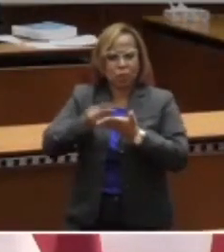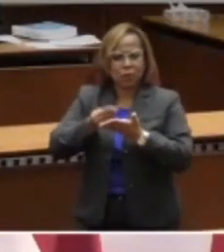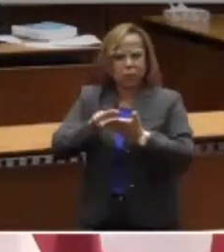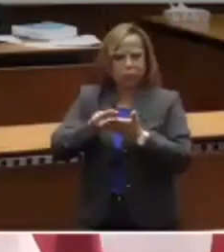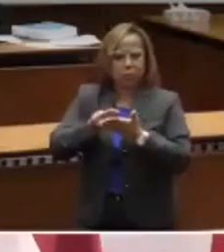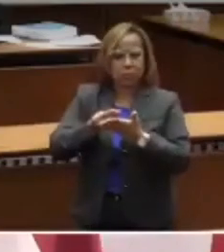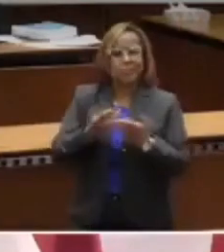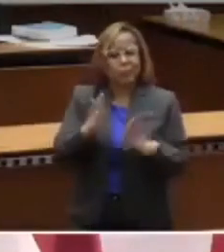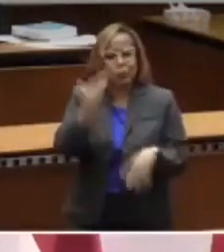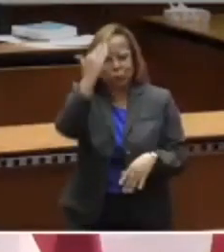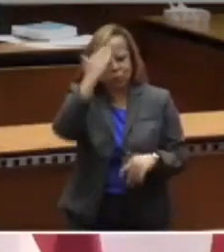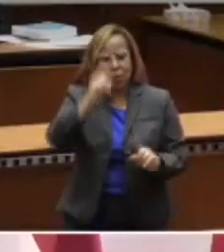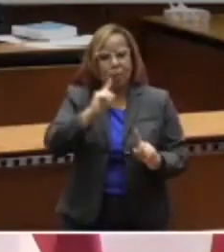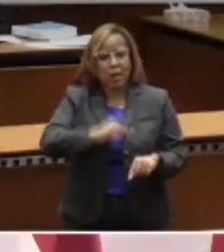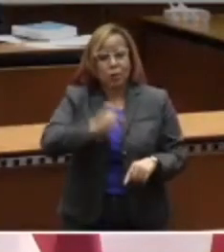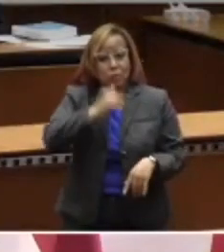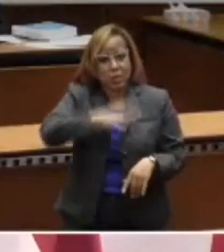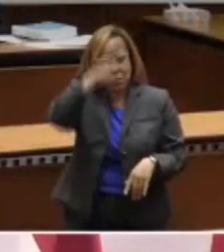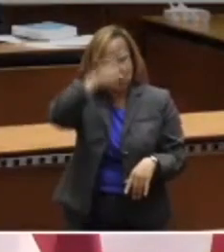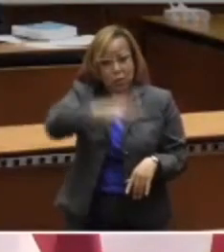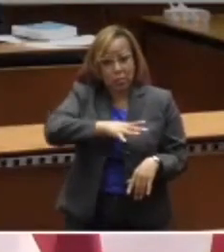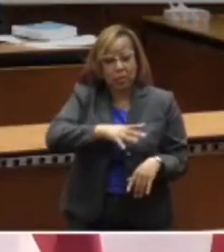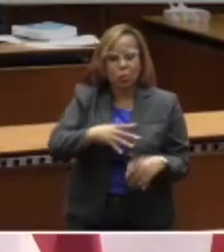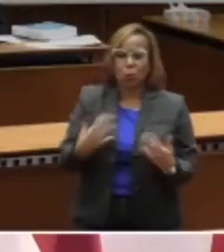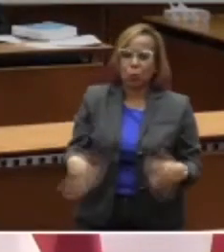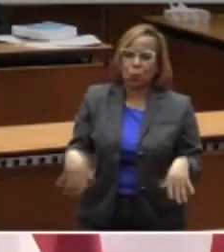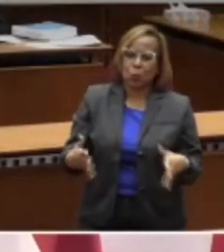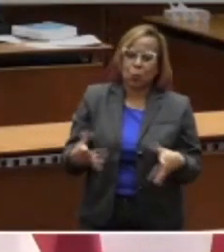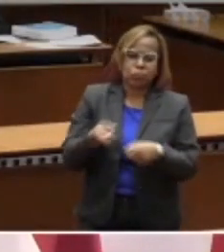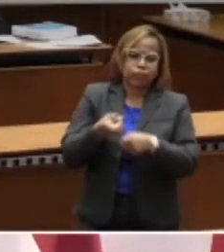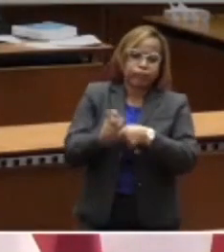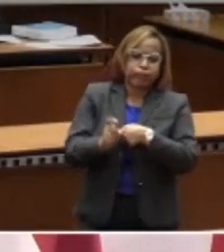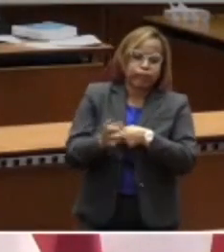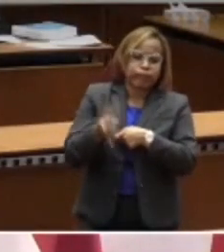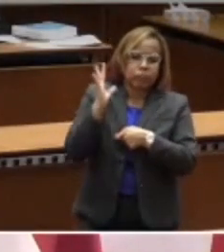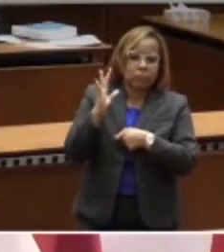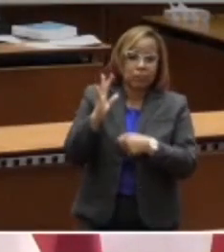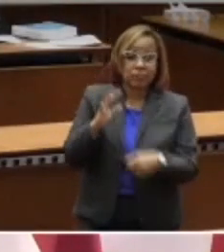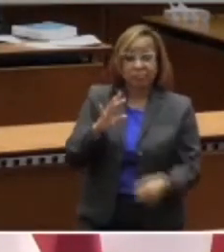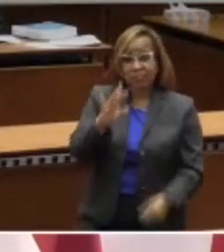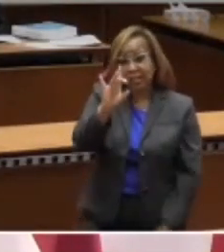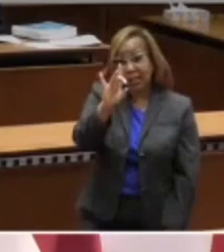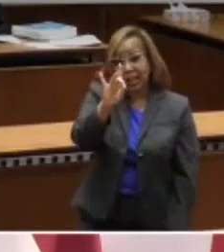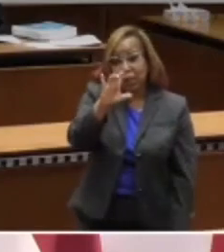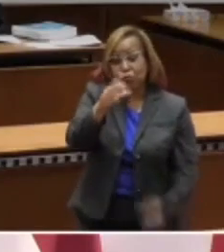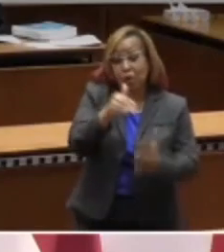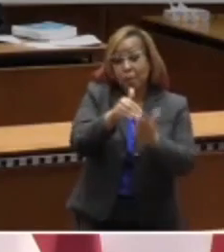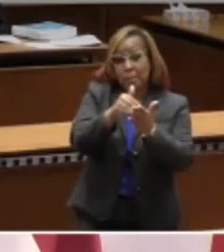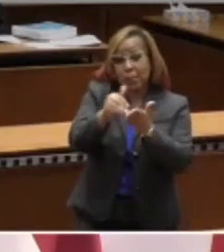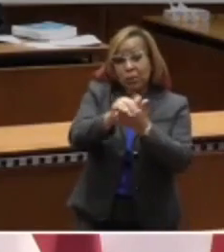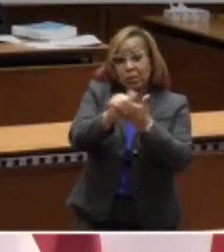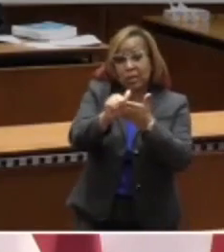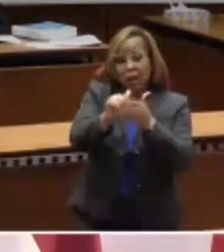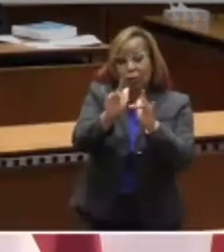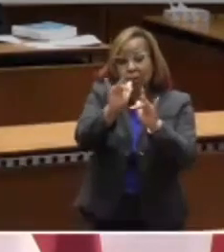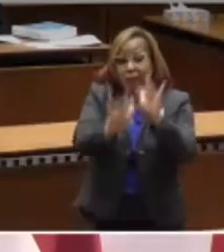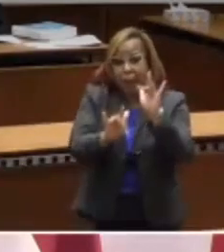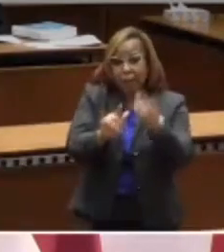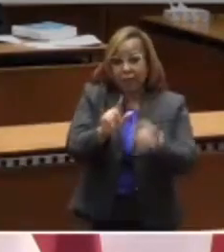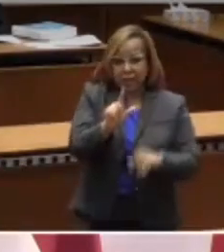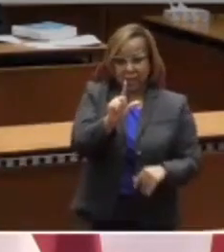Well, you know the answer, ladies and gentlemen. It has been devastating, to the tune of an $800 million gap in